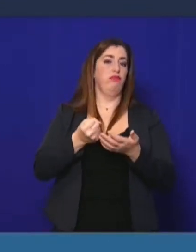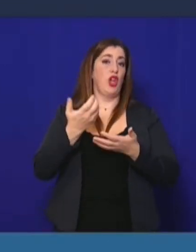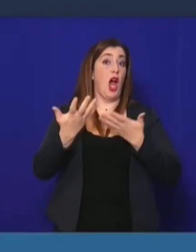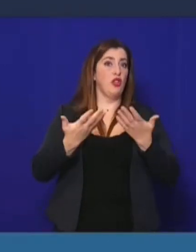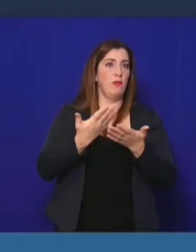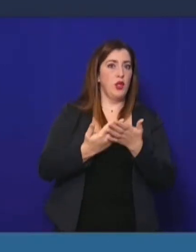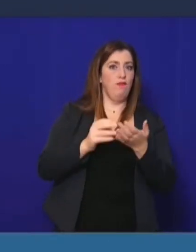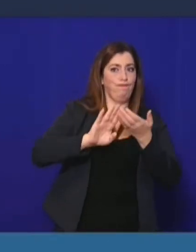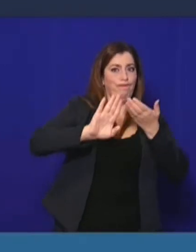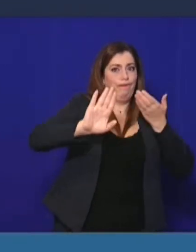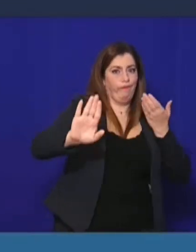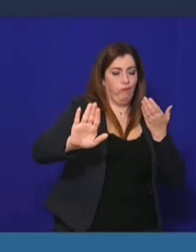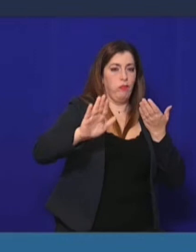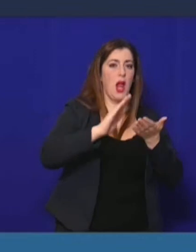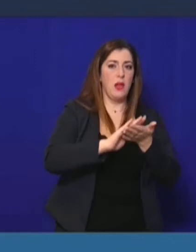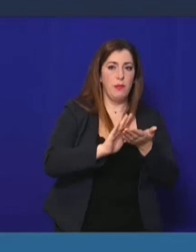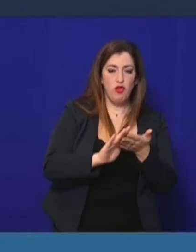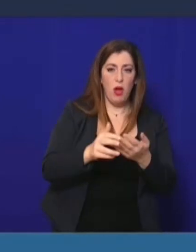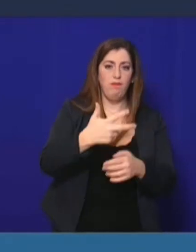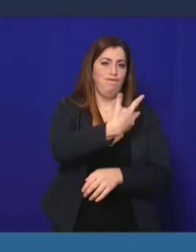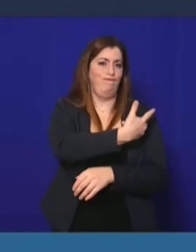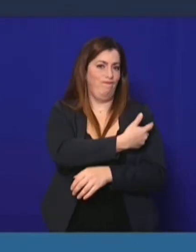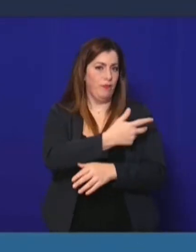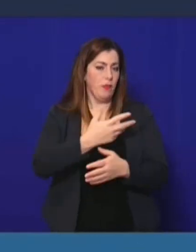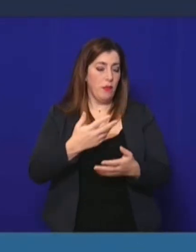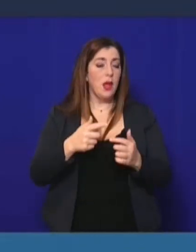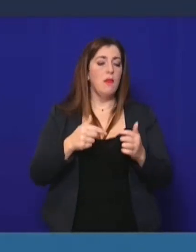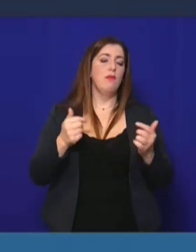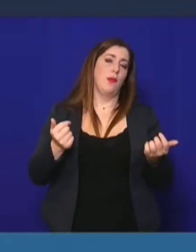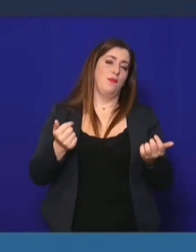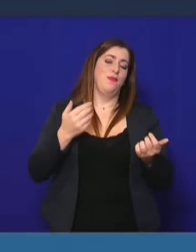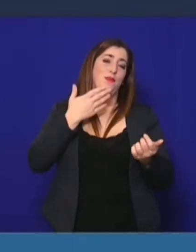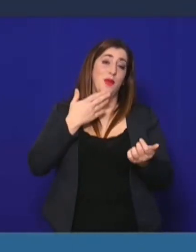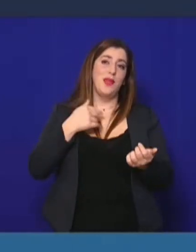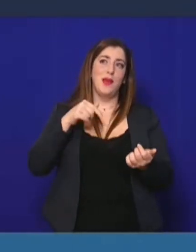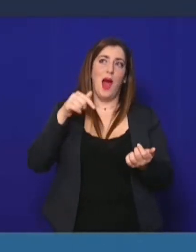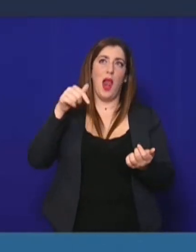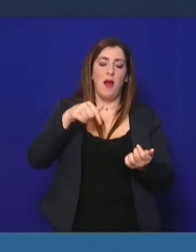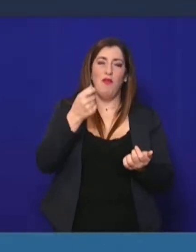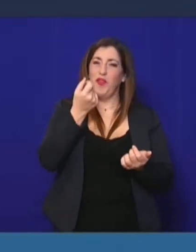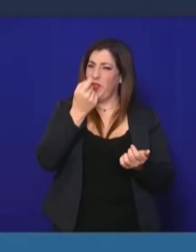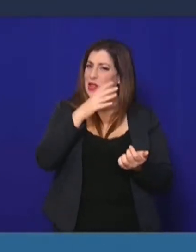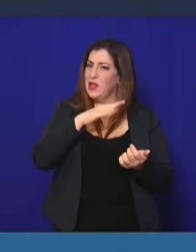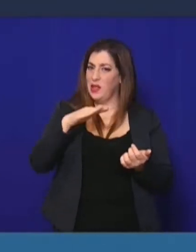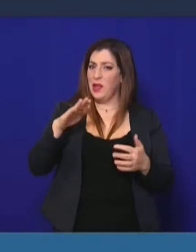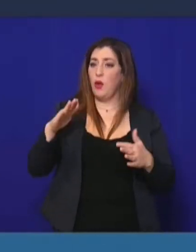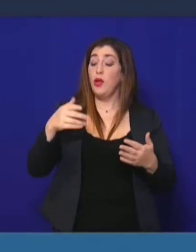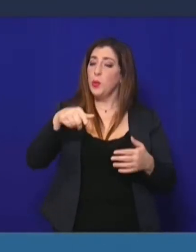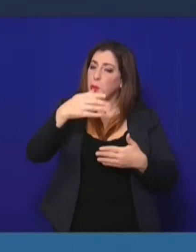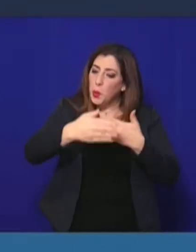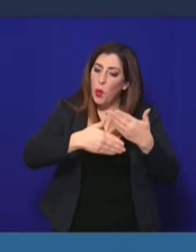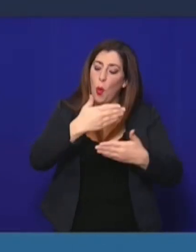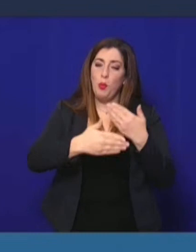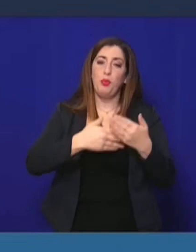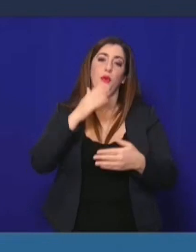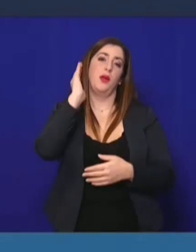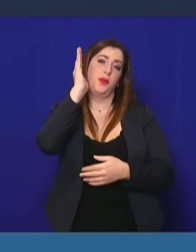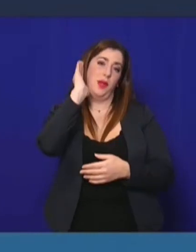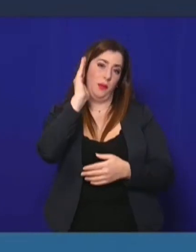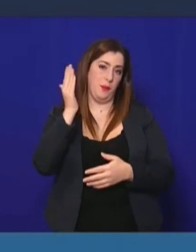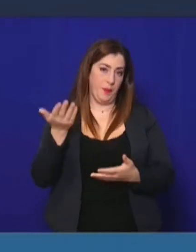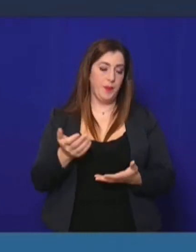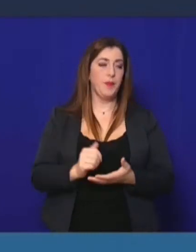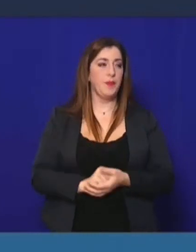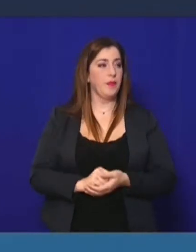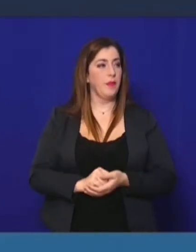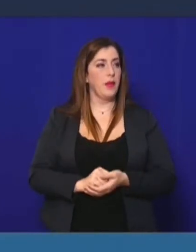qegħdin waslu dan it-tilqim lil kulħadd, importanti li nibqgħu insegwu l-mezzi ta' prevenzjoni. Tallimna x'jiġri